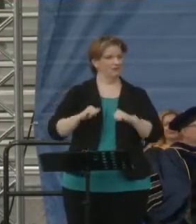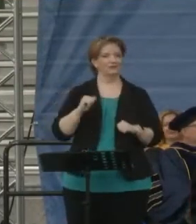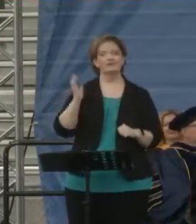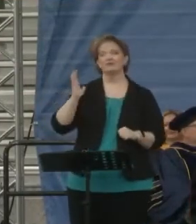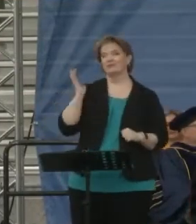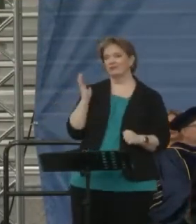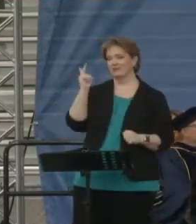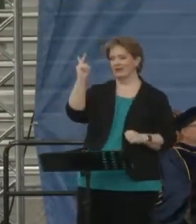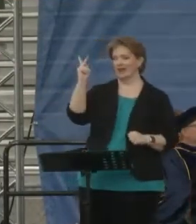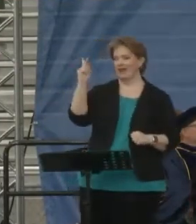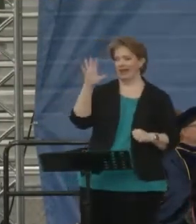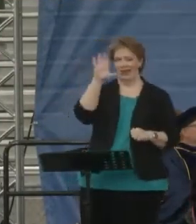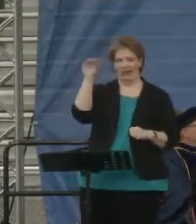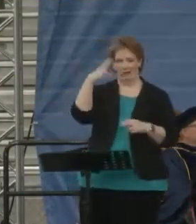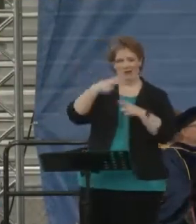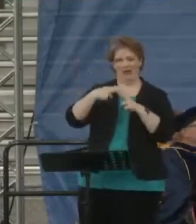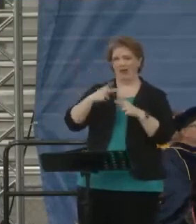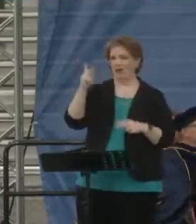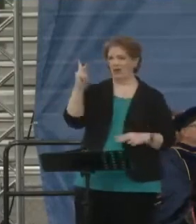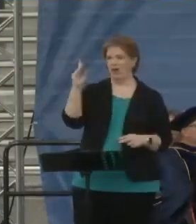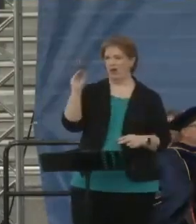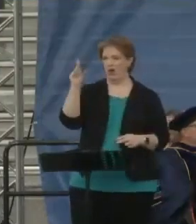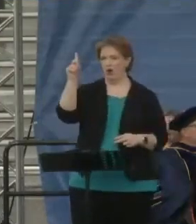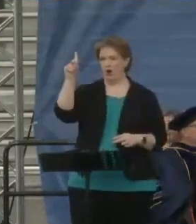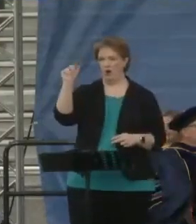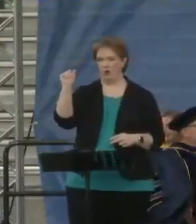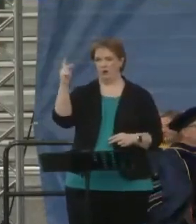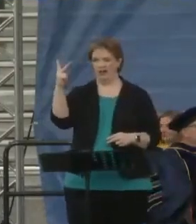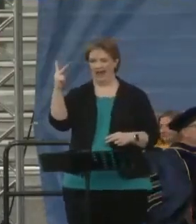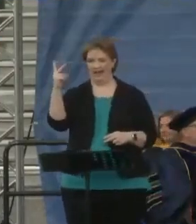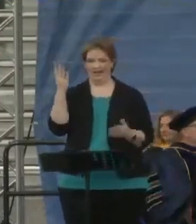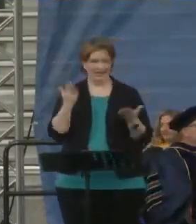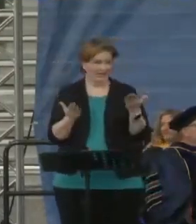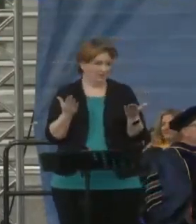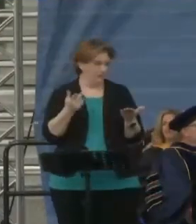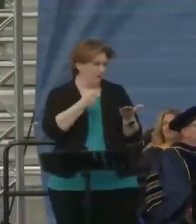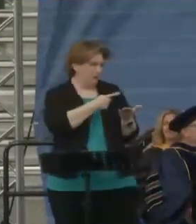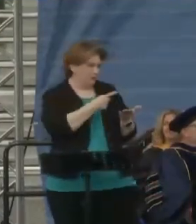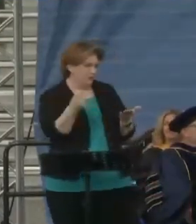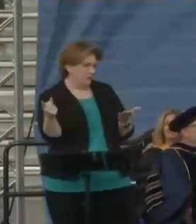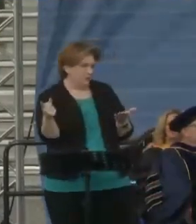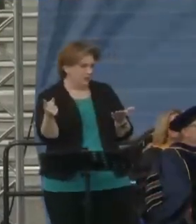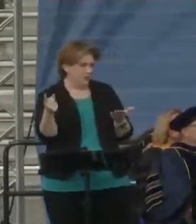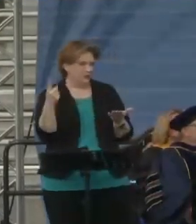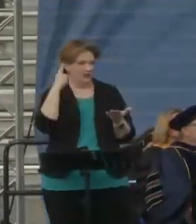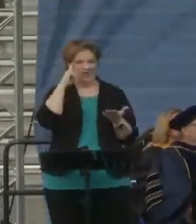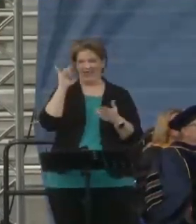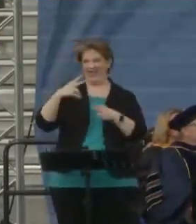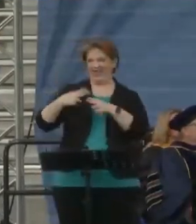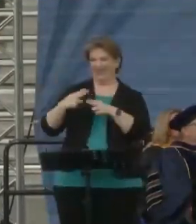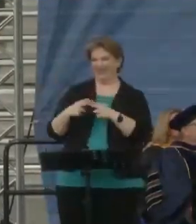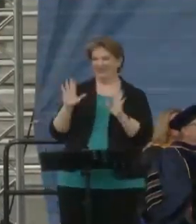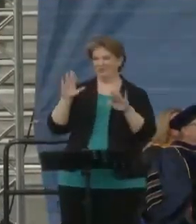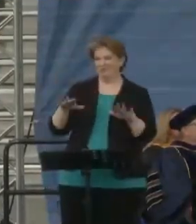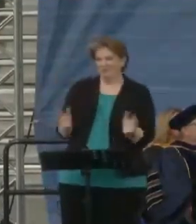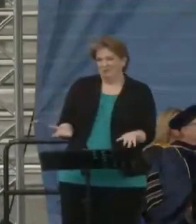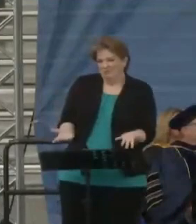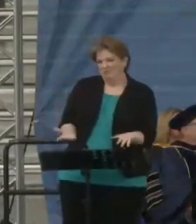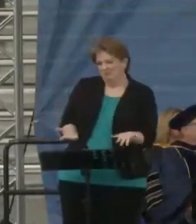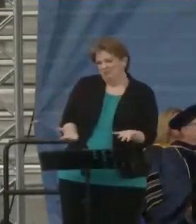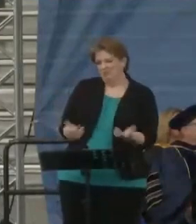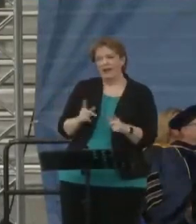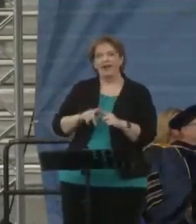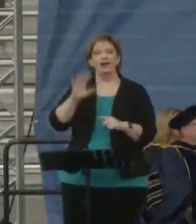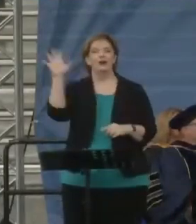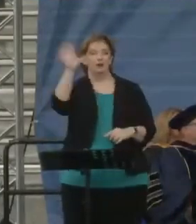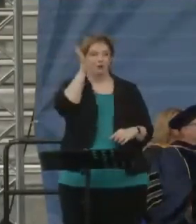us with an offer. The name Kodak probably means not much to you, but it means a lot more